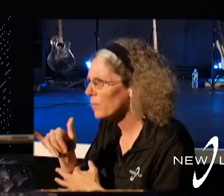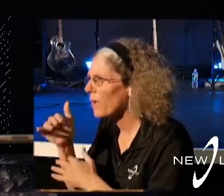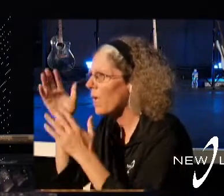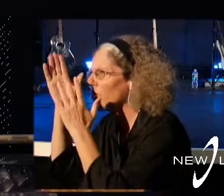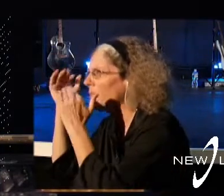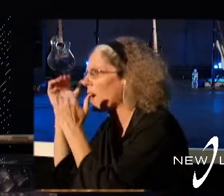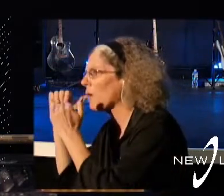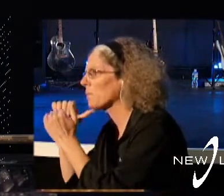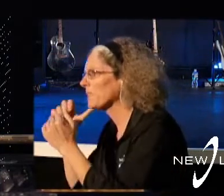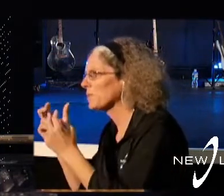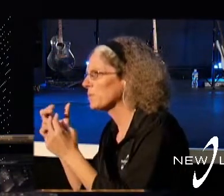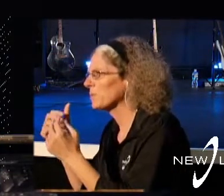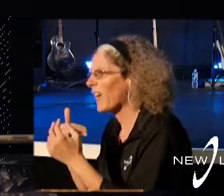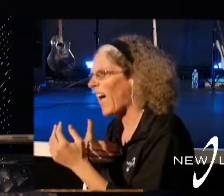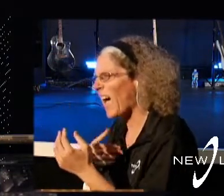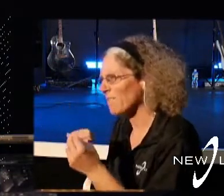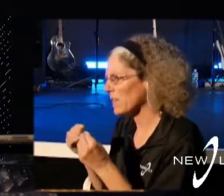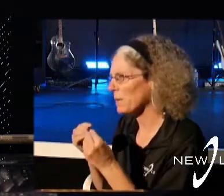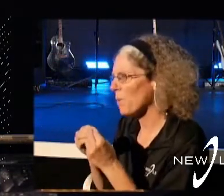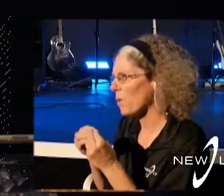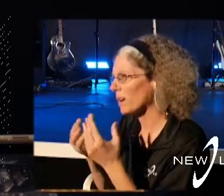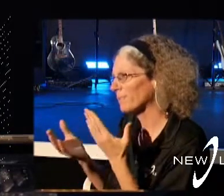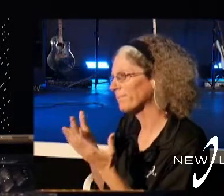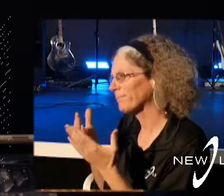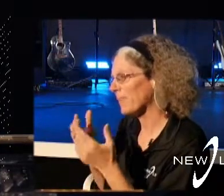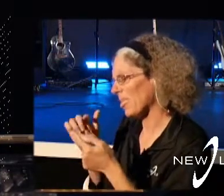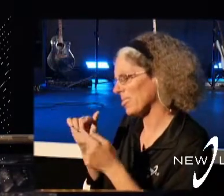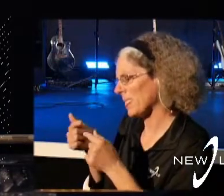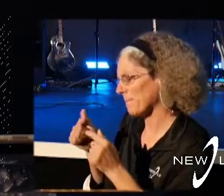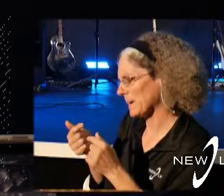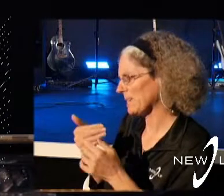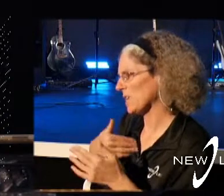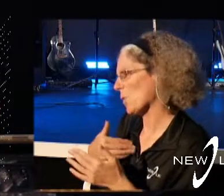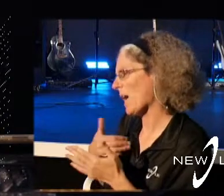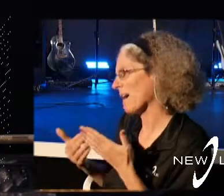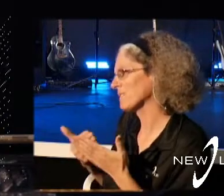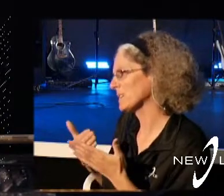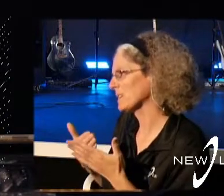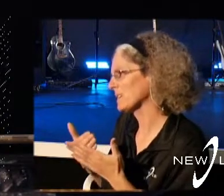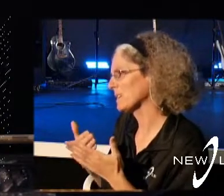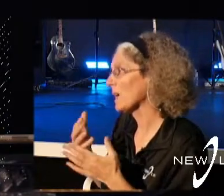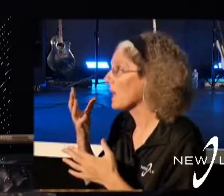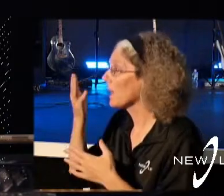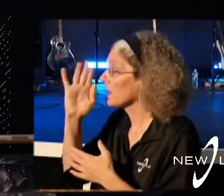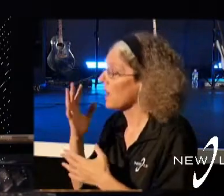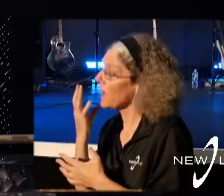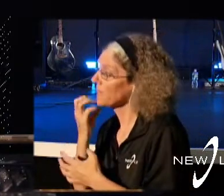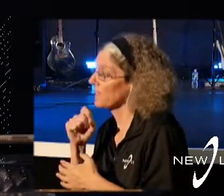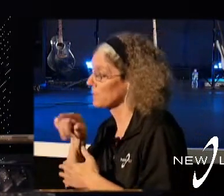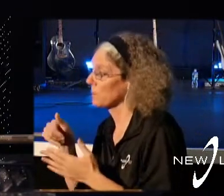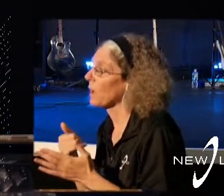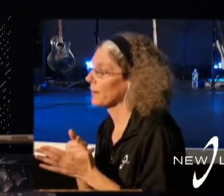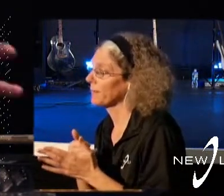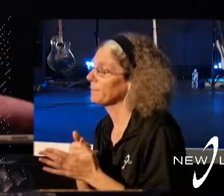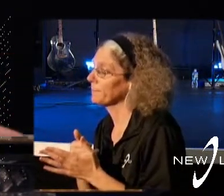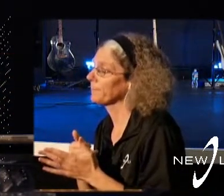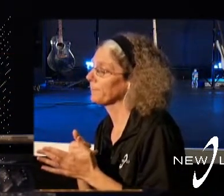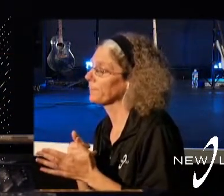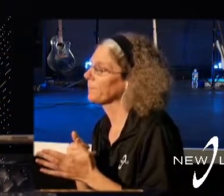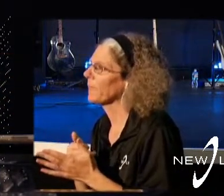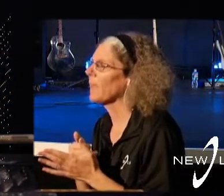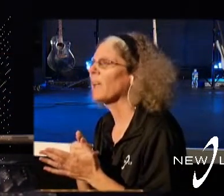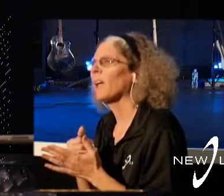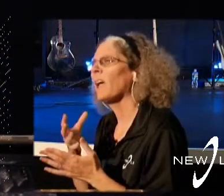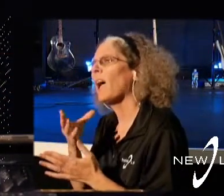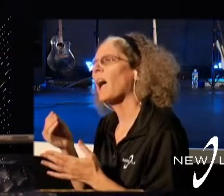was crushed, and the pain that you're carrying. God cares about it. And if you will open up